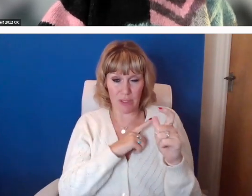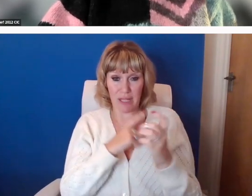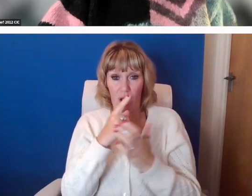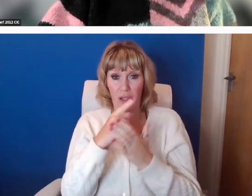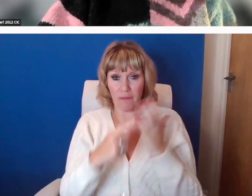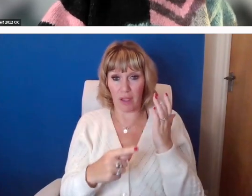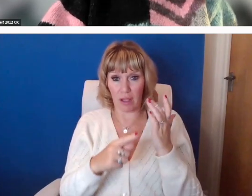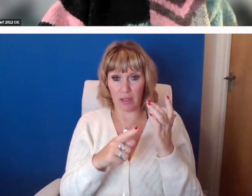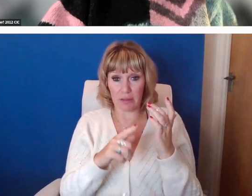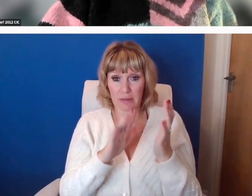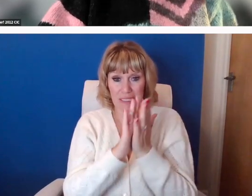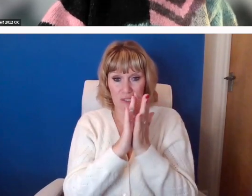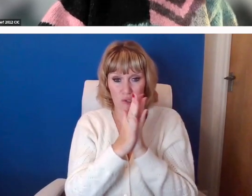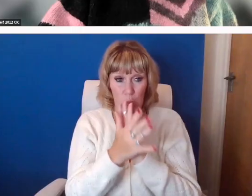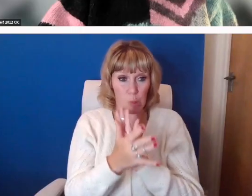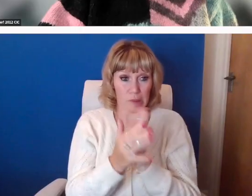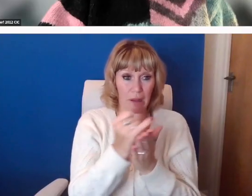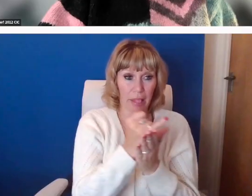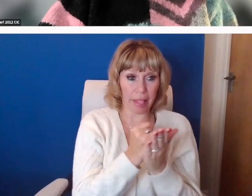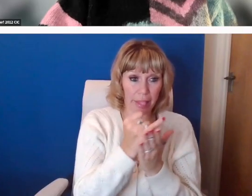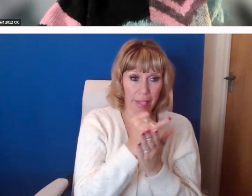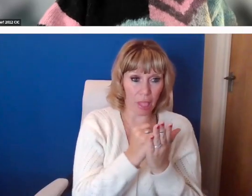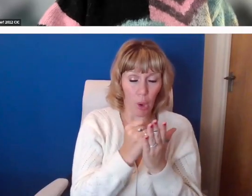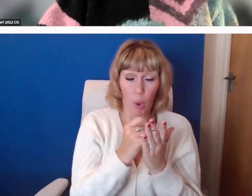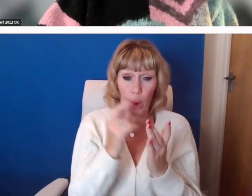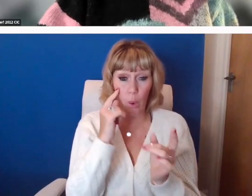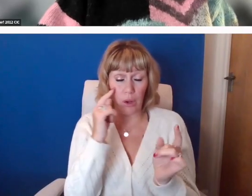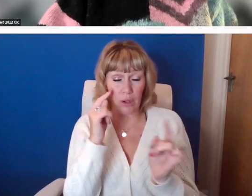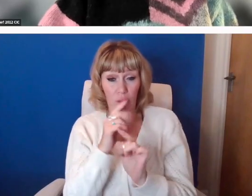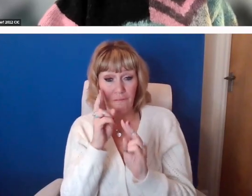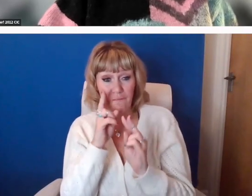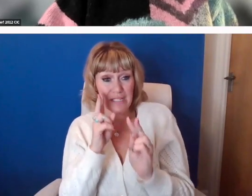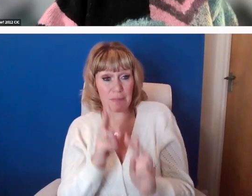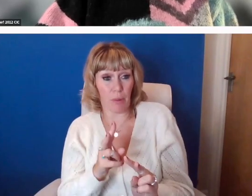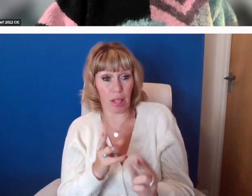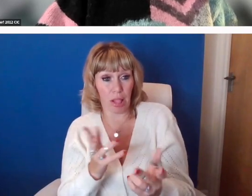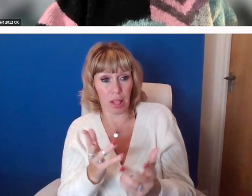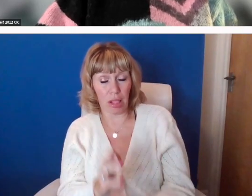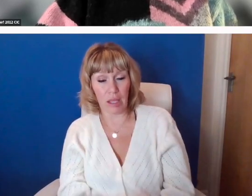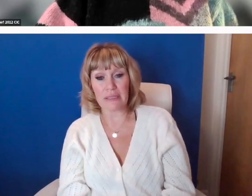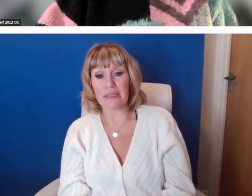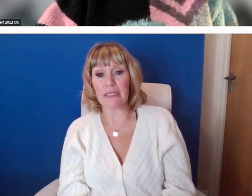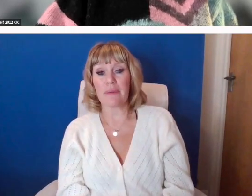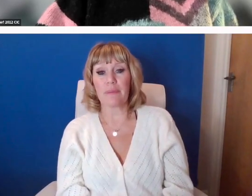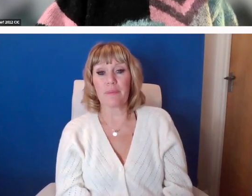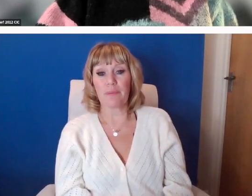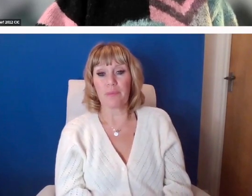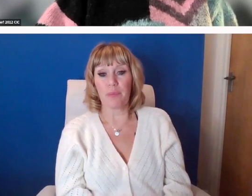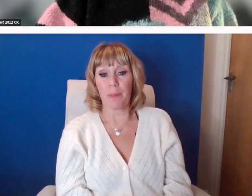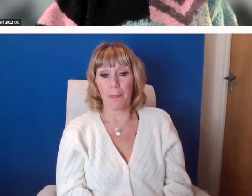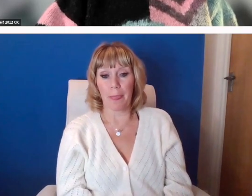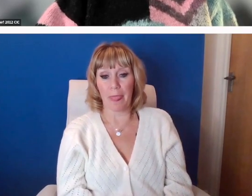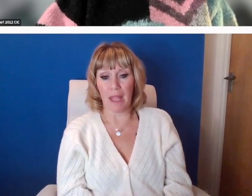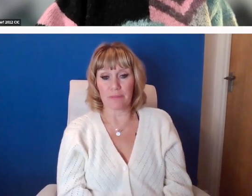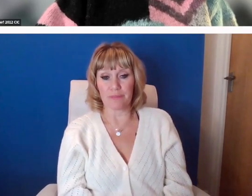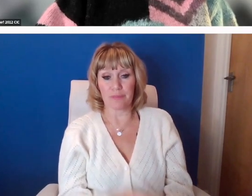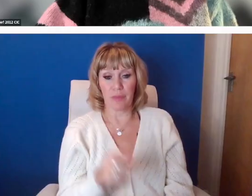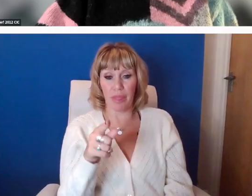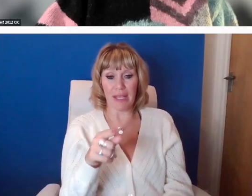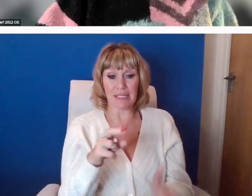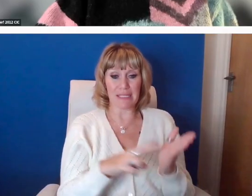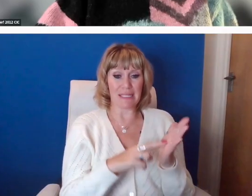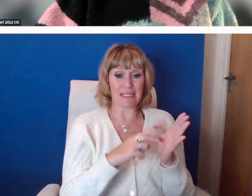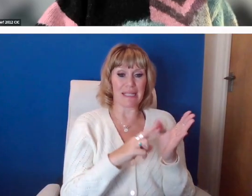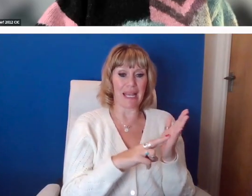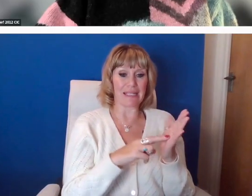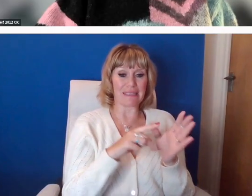or largely invisible. Now, this is a brand new self-portrait